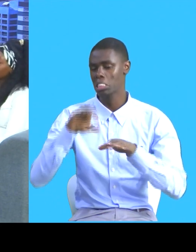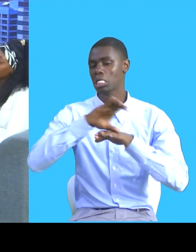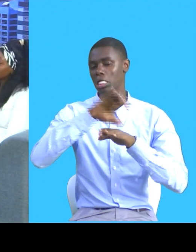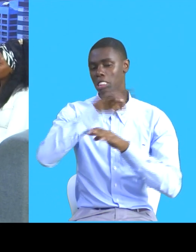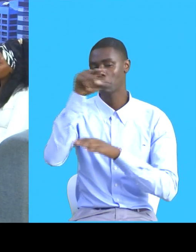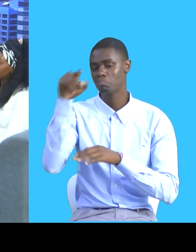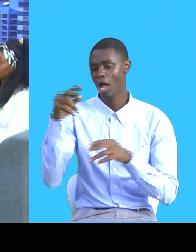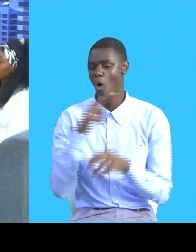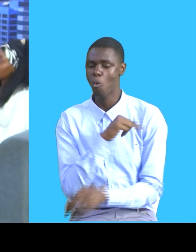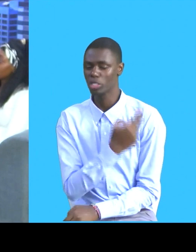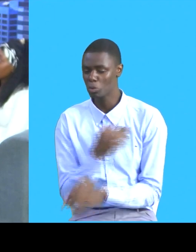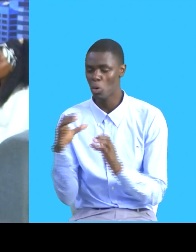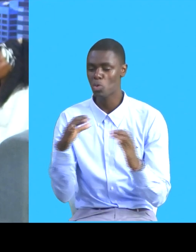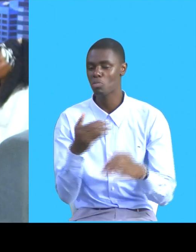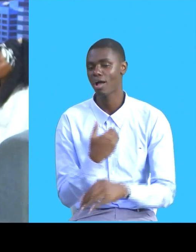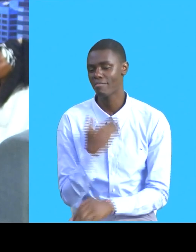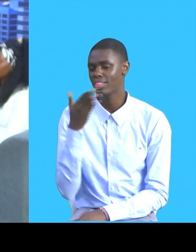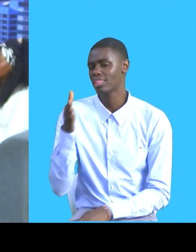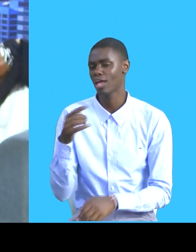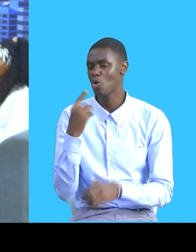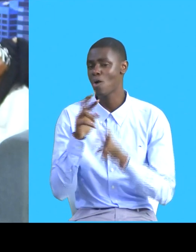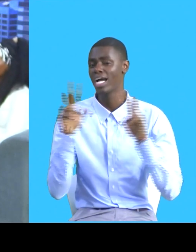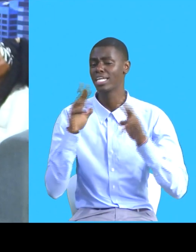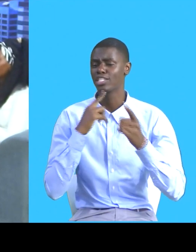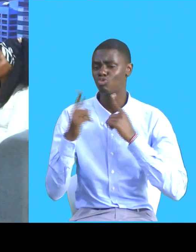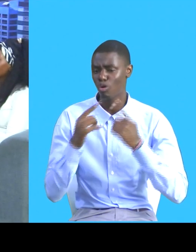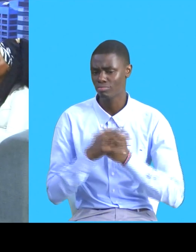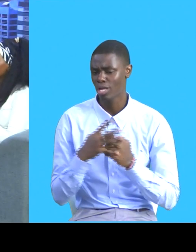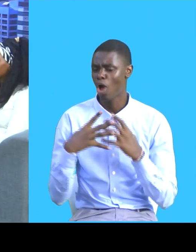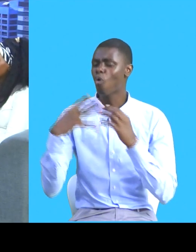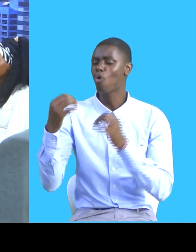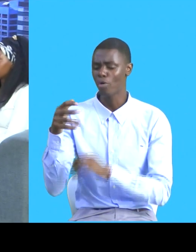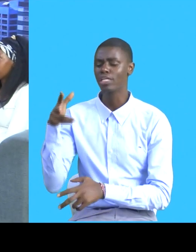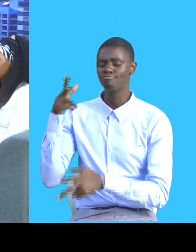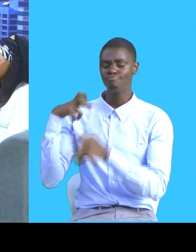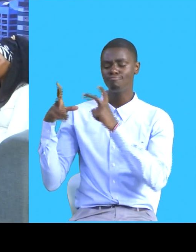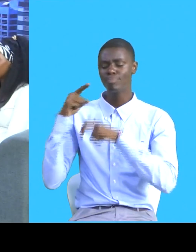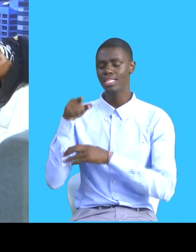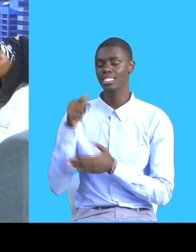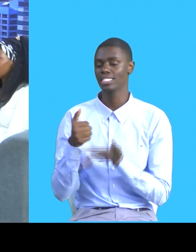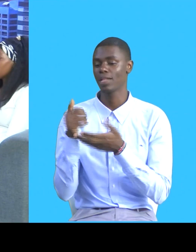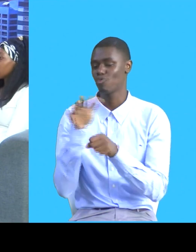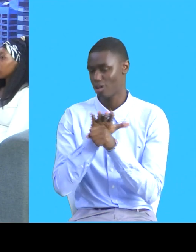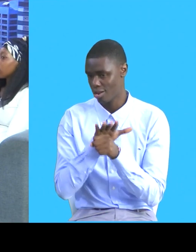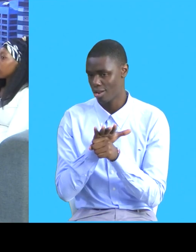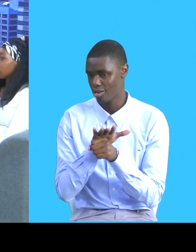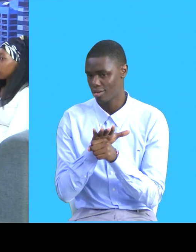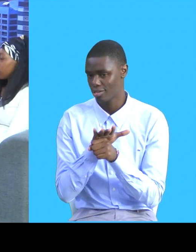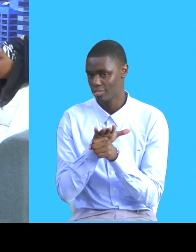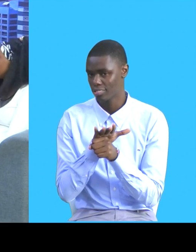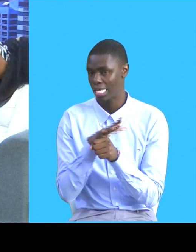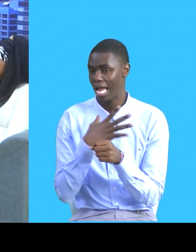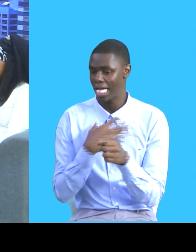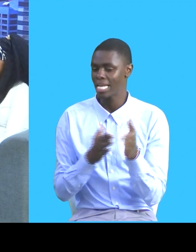in hospitals. They are there who are willing to talk. Just going and listening, it's really helping and